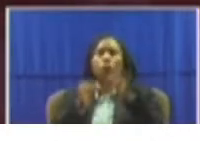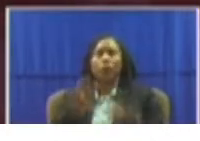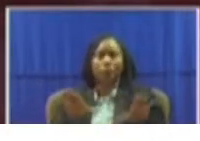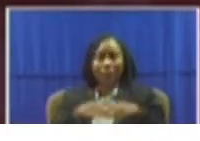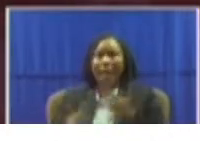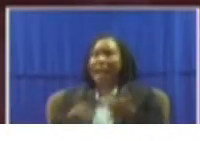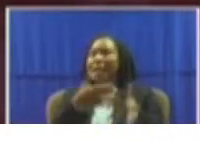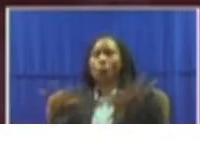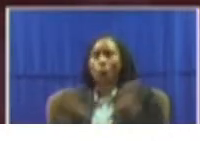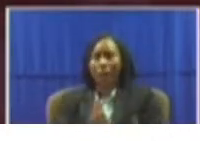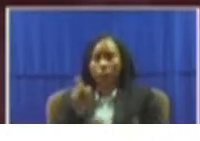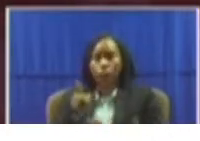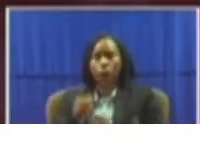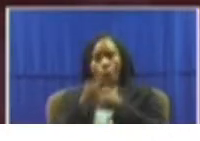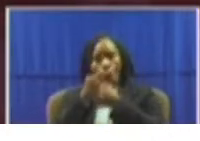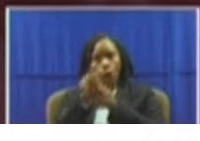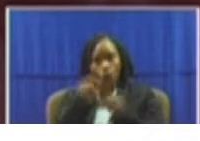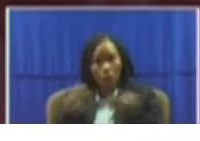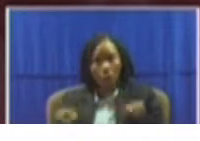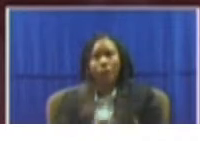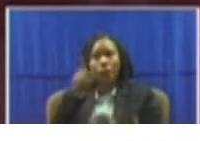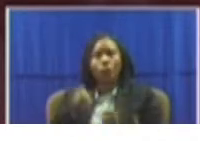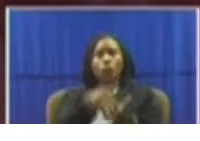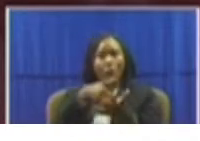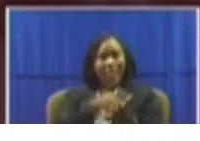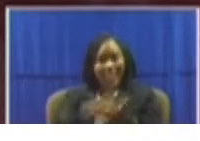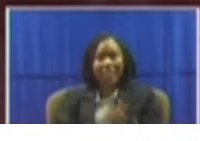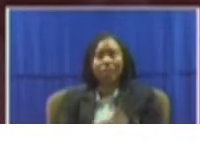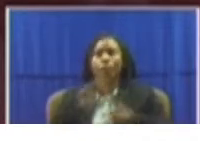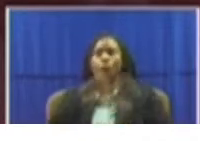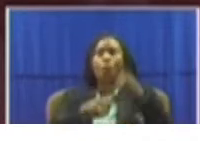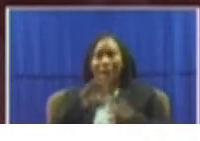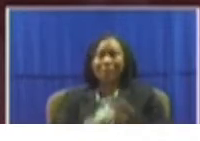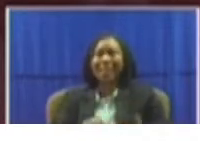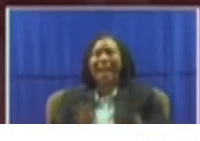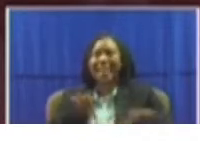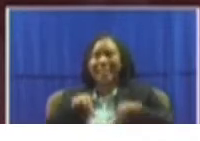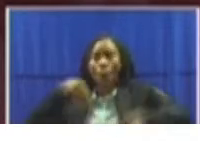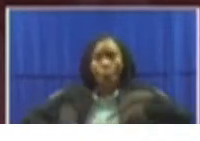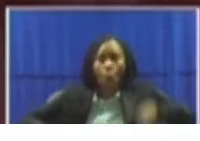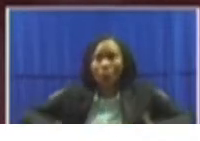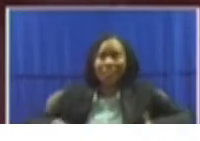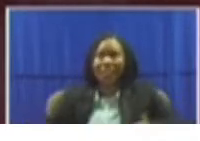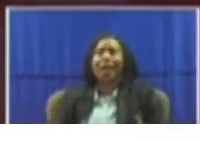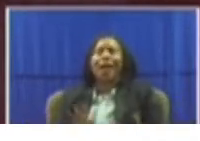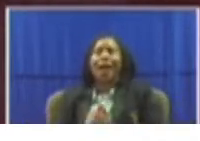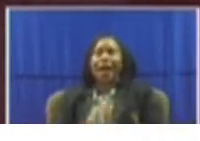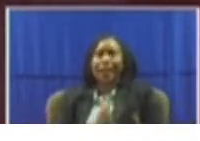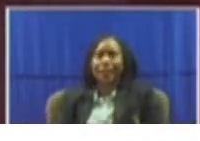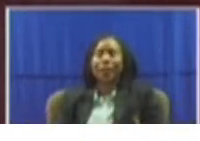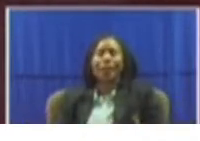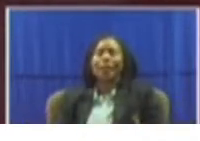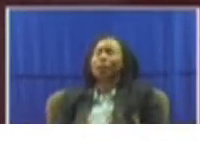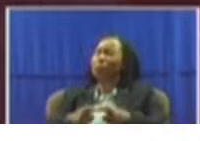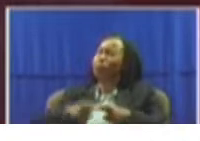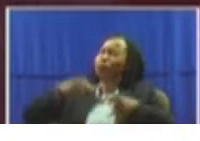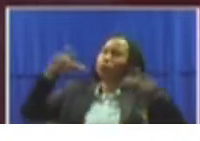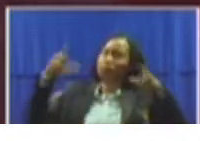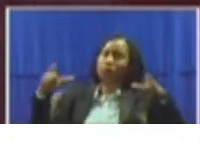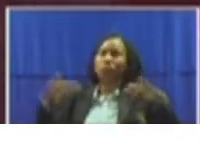govern, those weaknesses and those problems and those looting and the corruption is rife. Let us admit that.